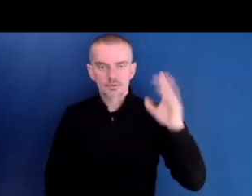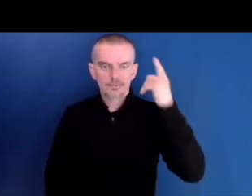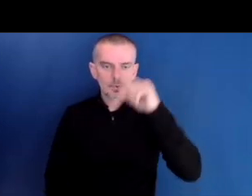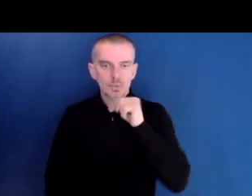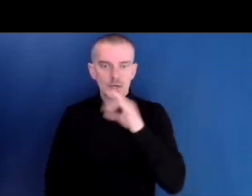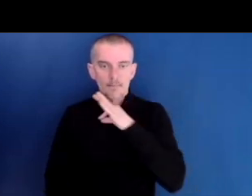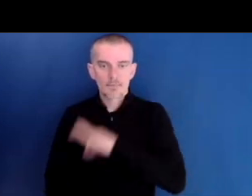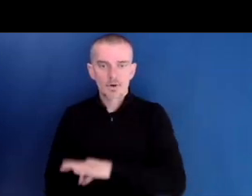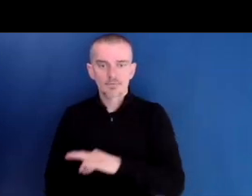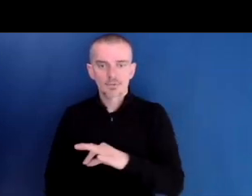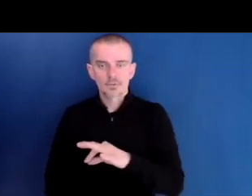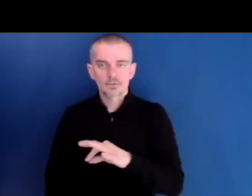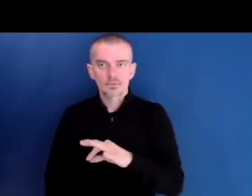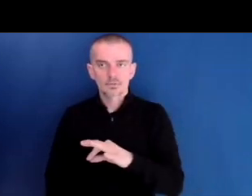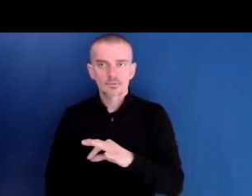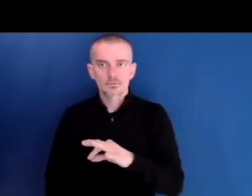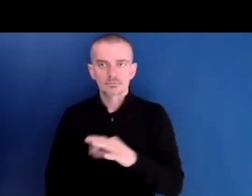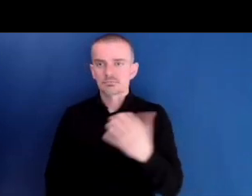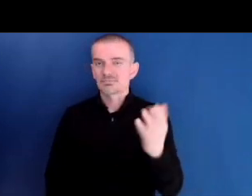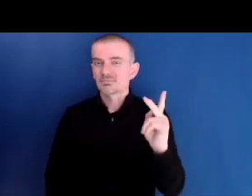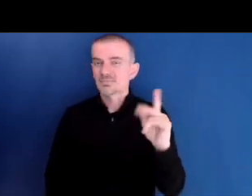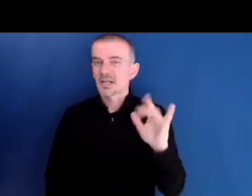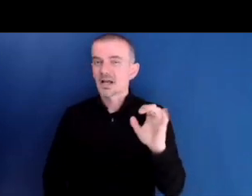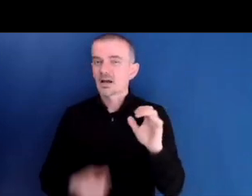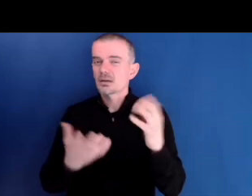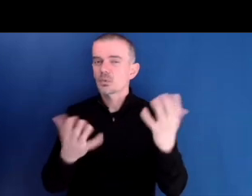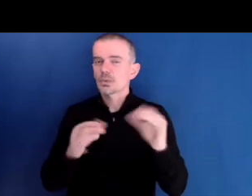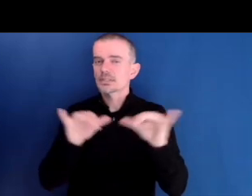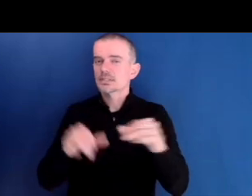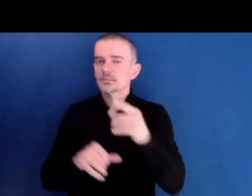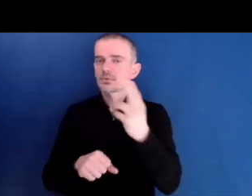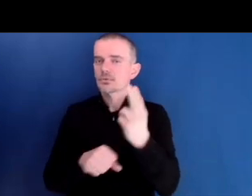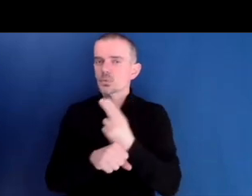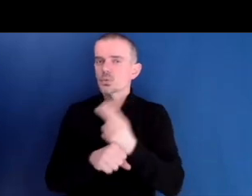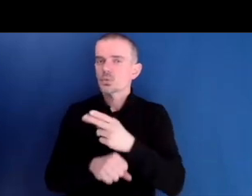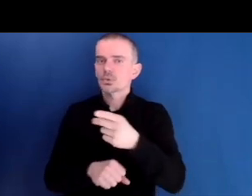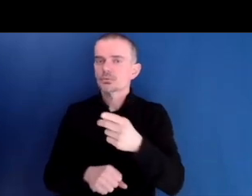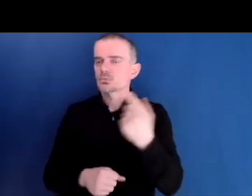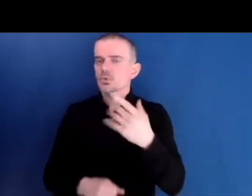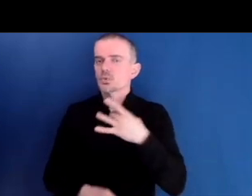grant accounting? Kyle, what systems have you used that you have liked? Well,